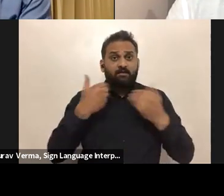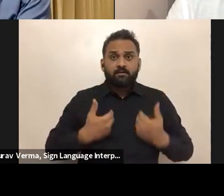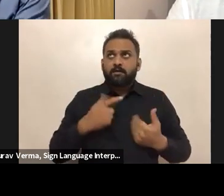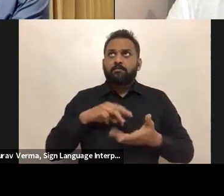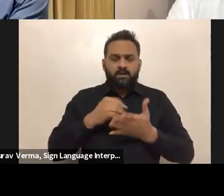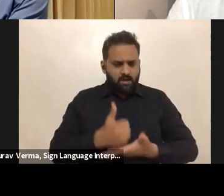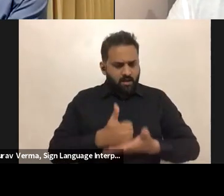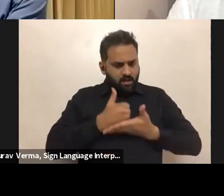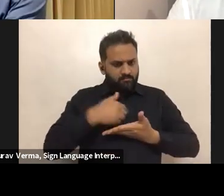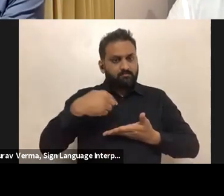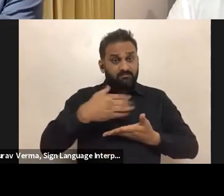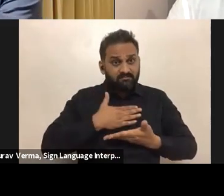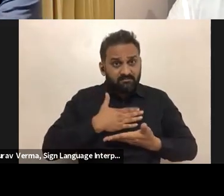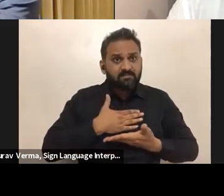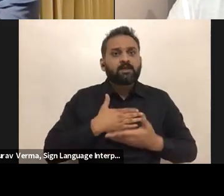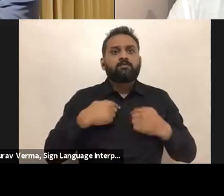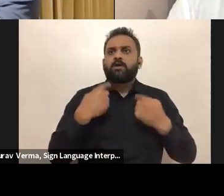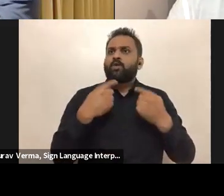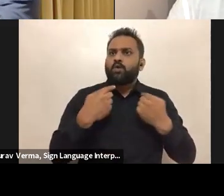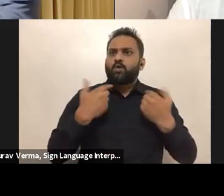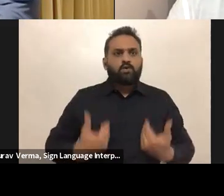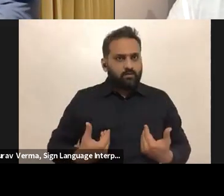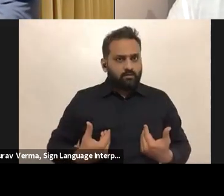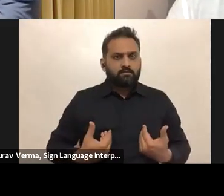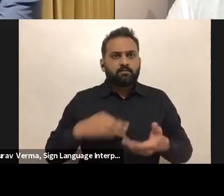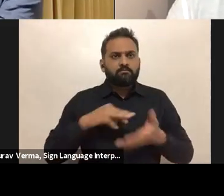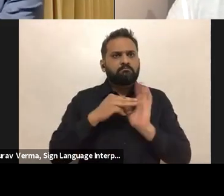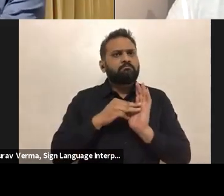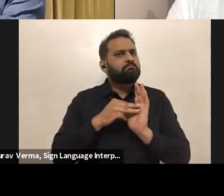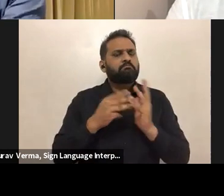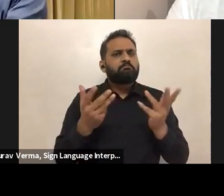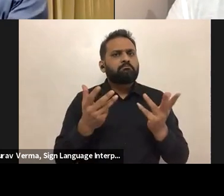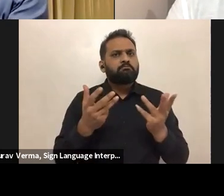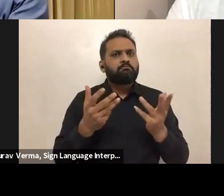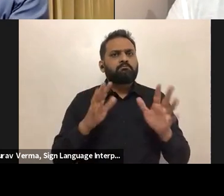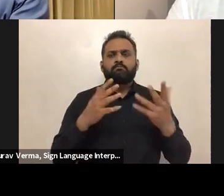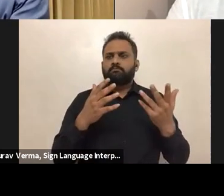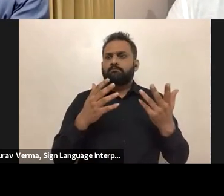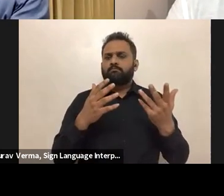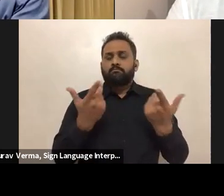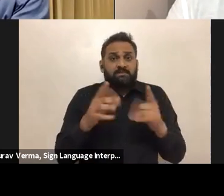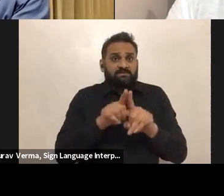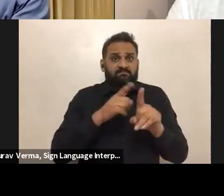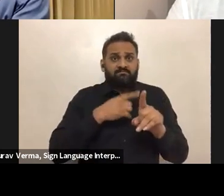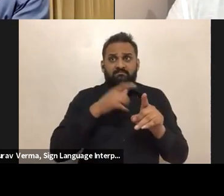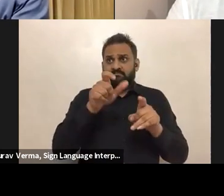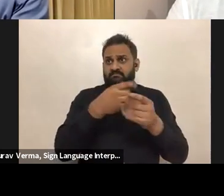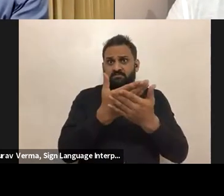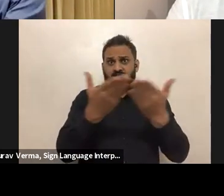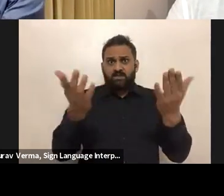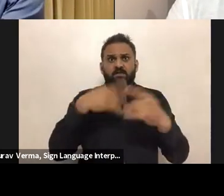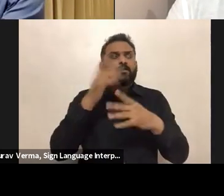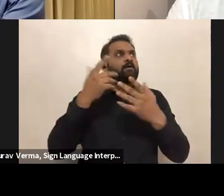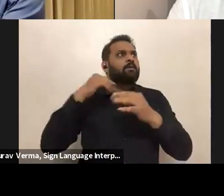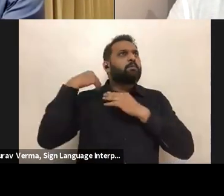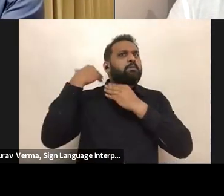I am. It has helped me to emerge in telling the stories that have never really been championed in